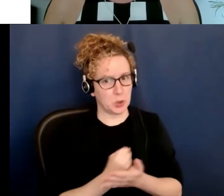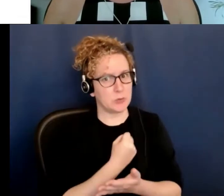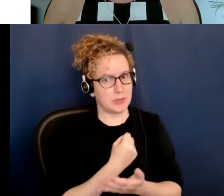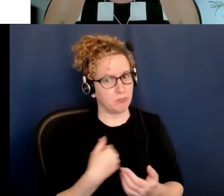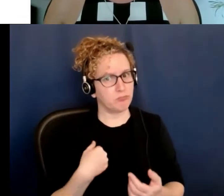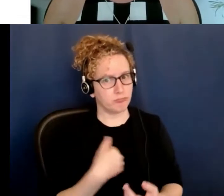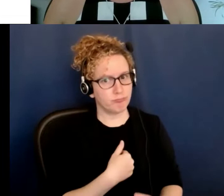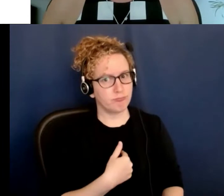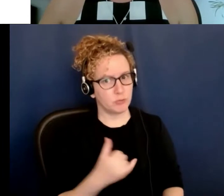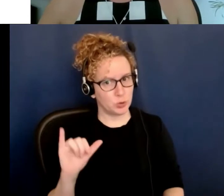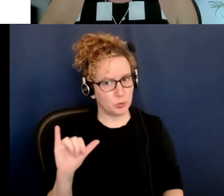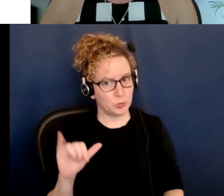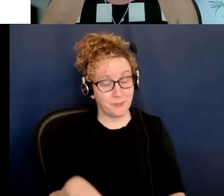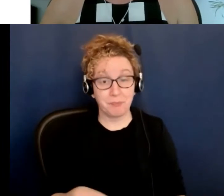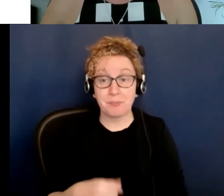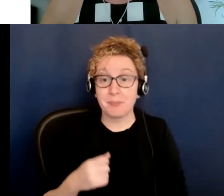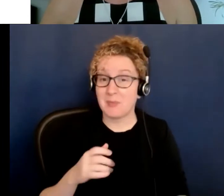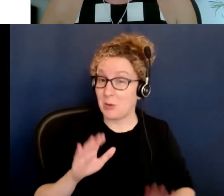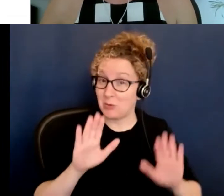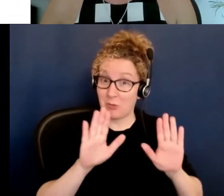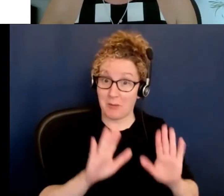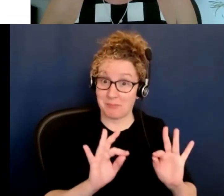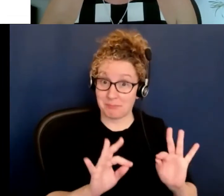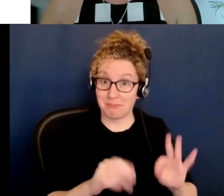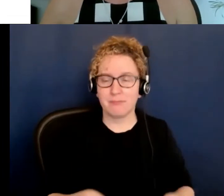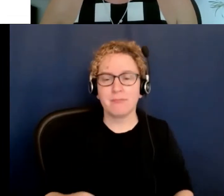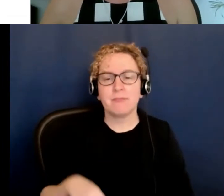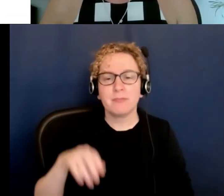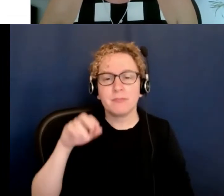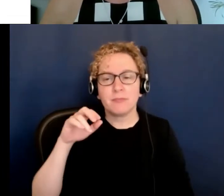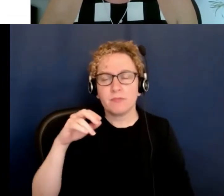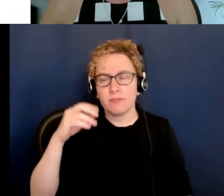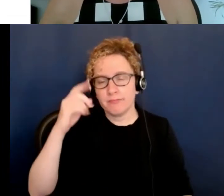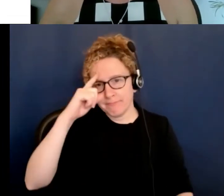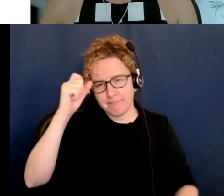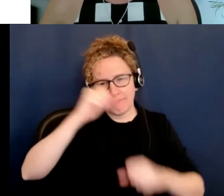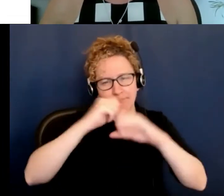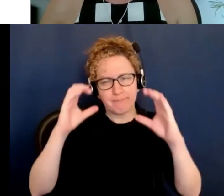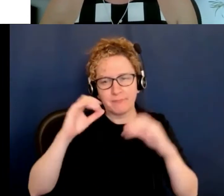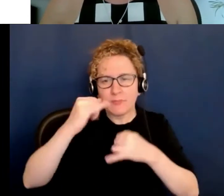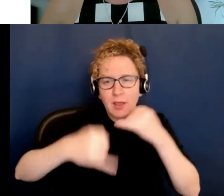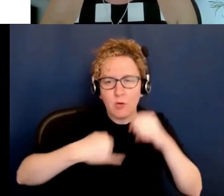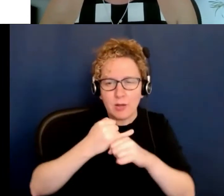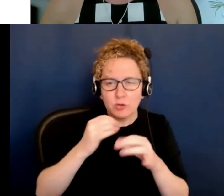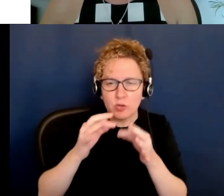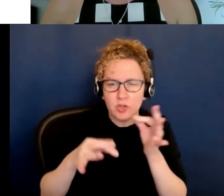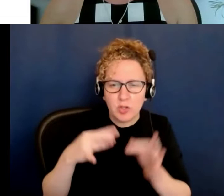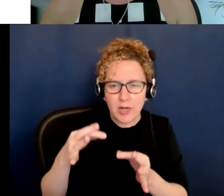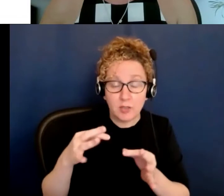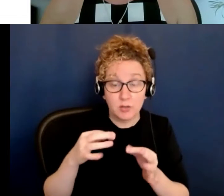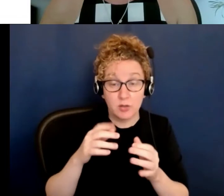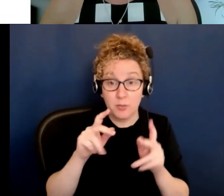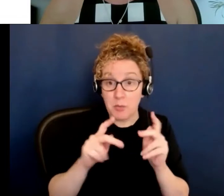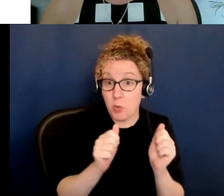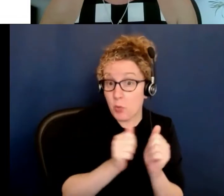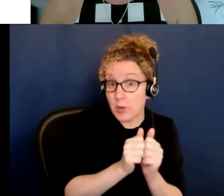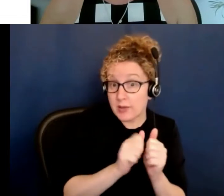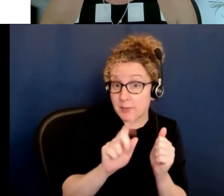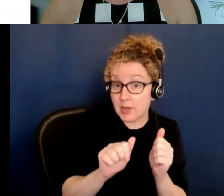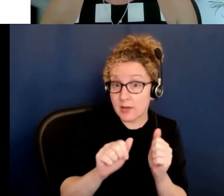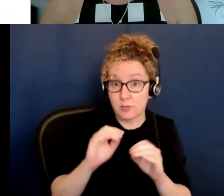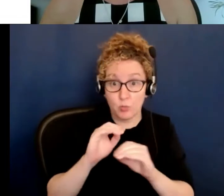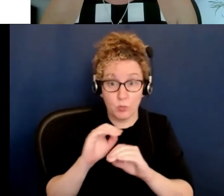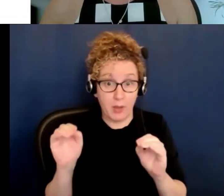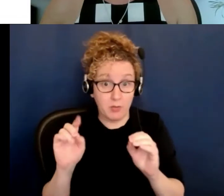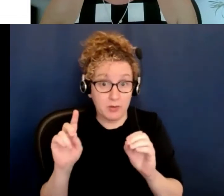As we think about international exchange for people both with and without disabilities, I think what comes to